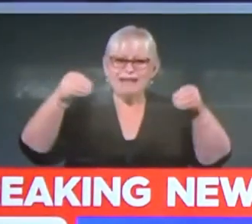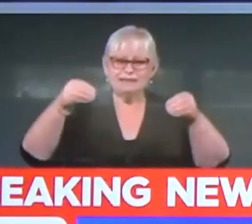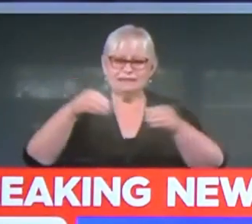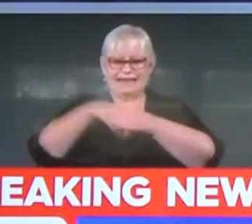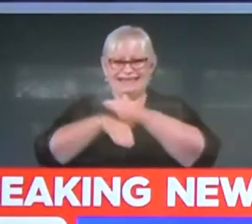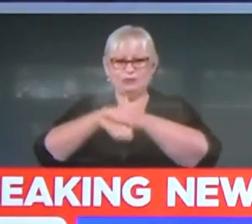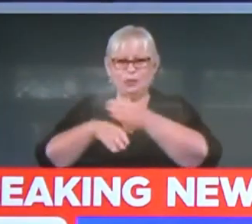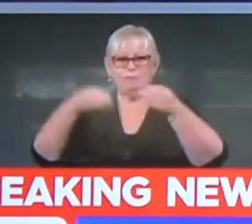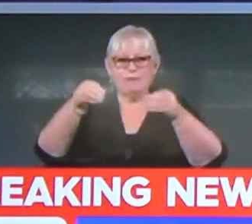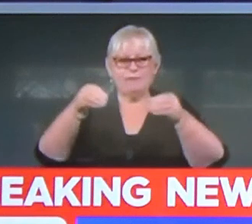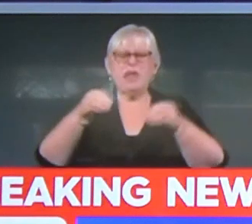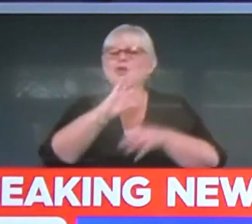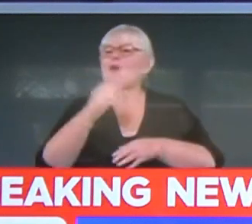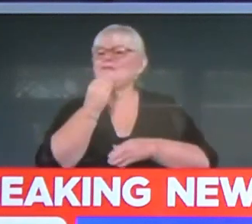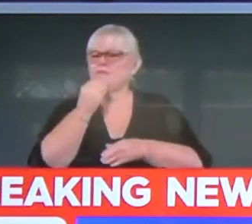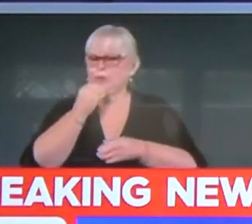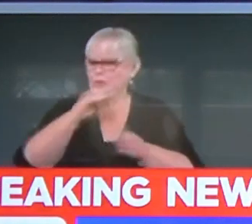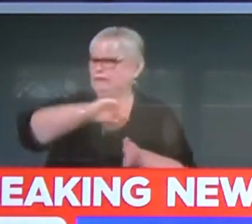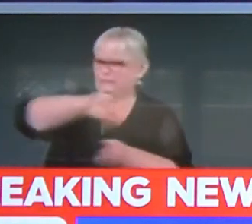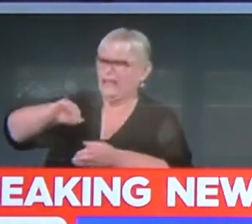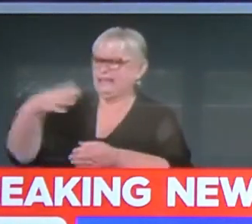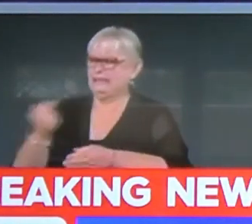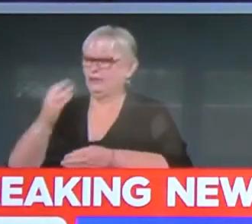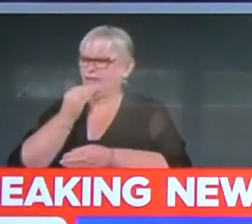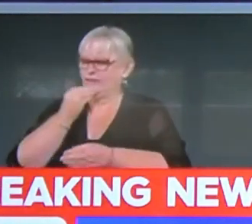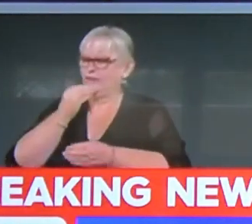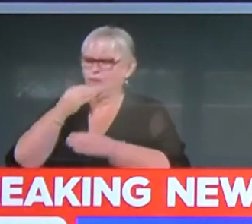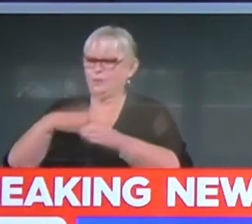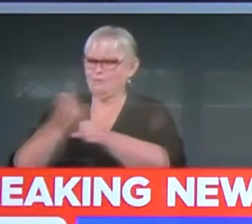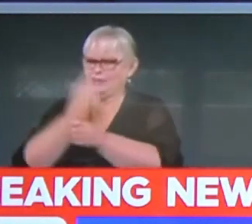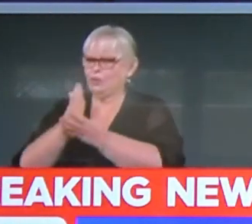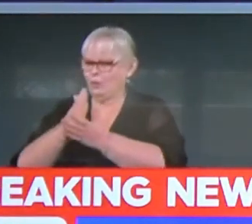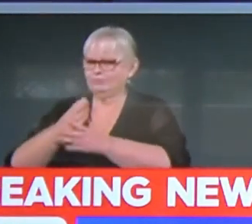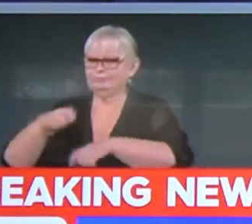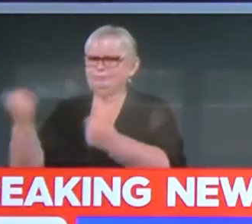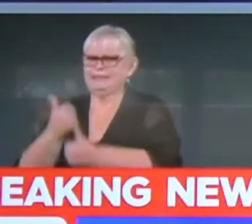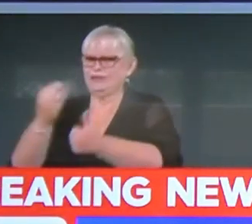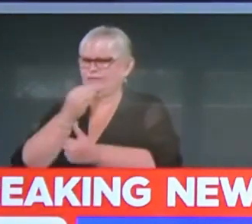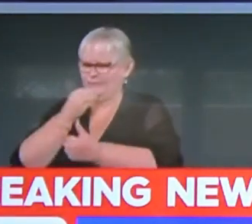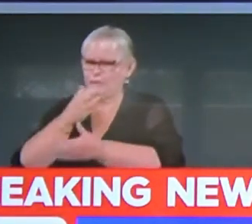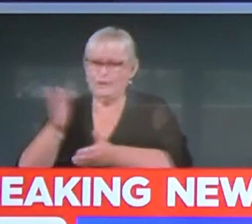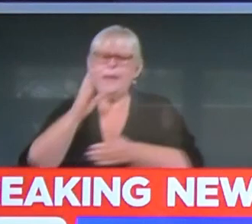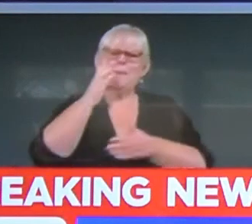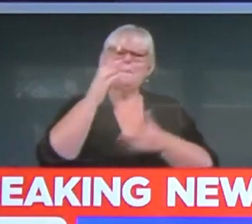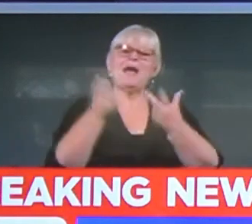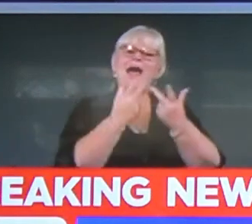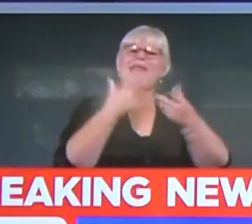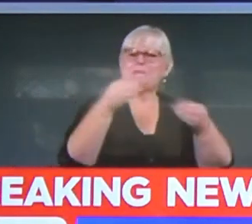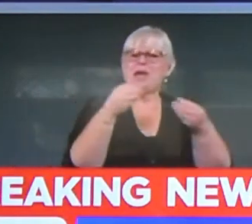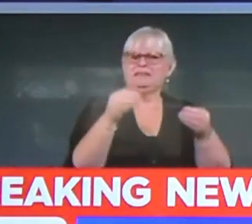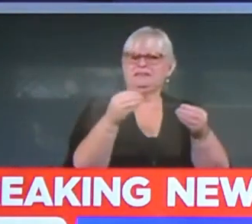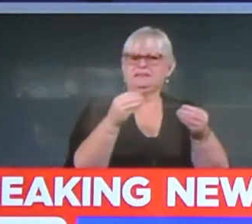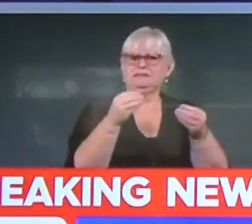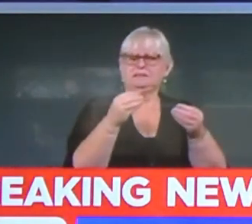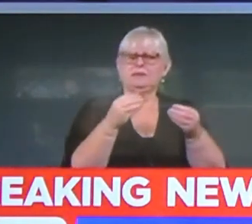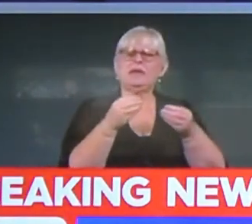food markets like Flemington and things like that, because that is essential to ensuring the food supply right across the country. They will